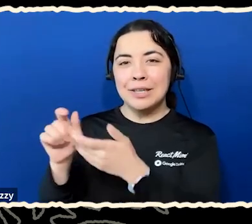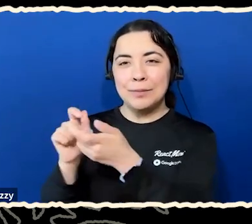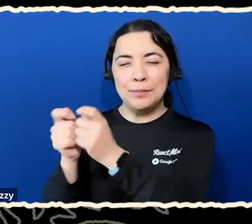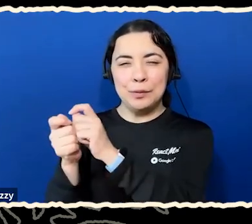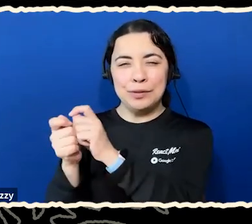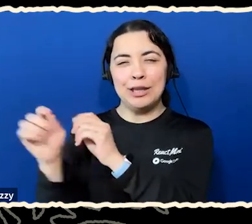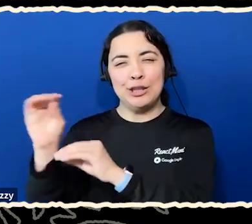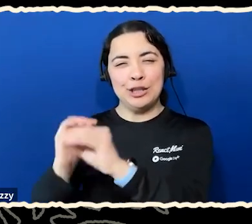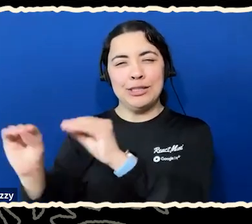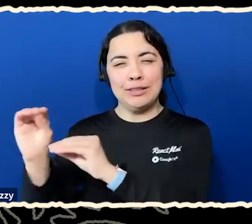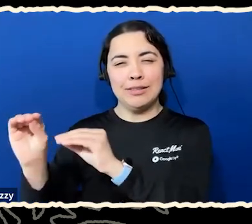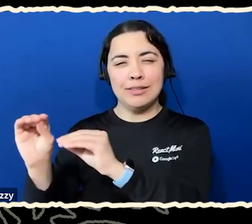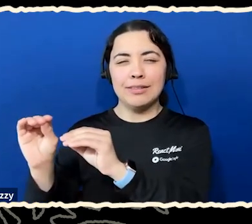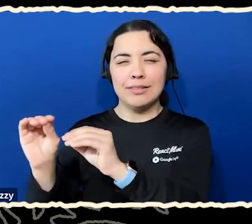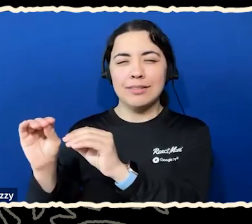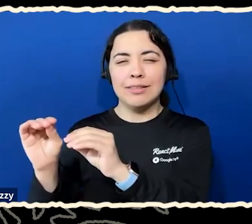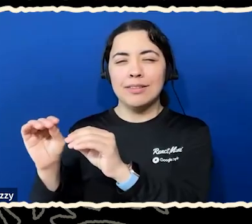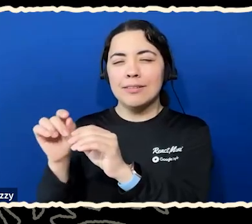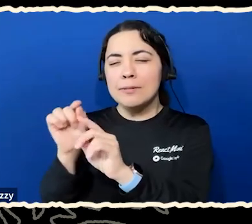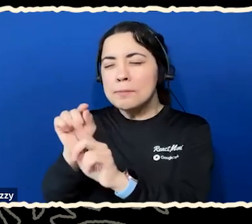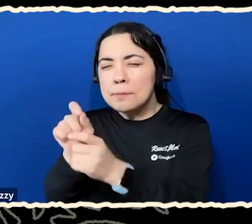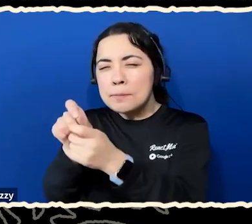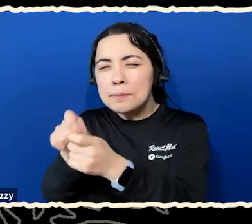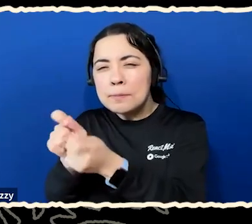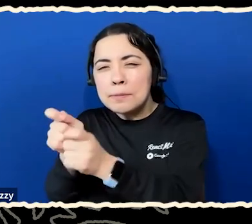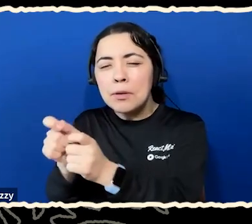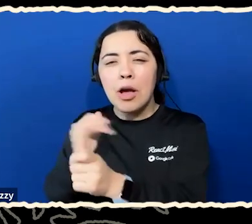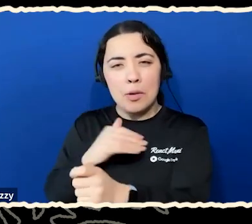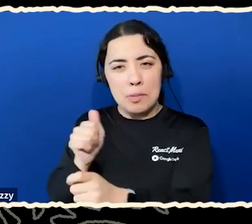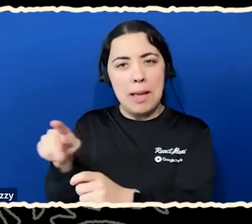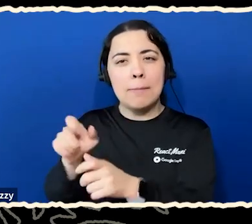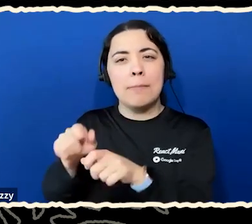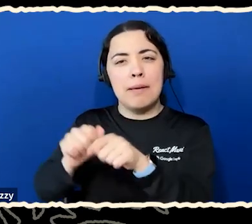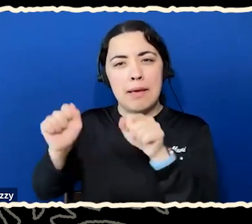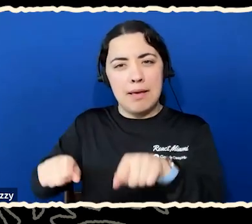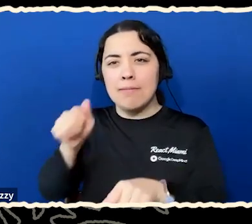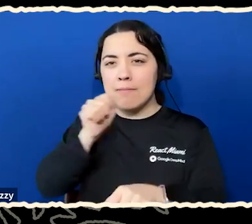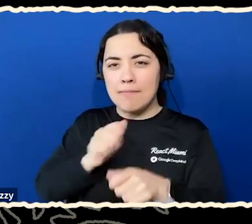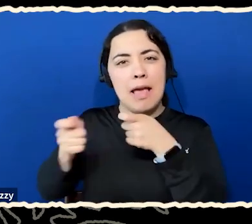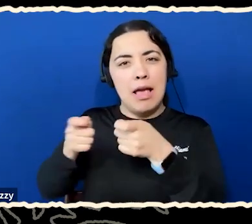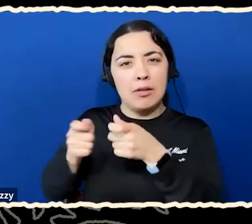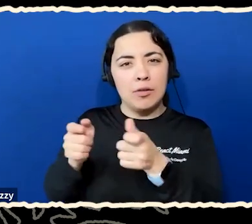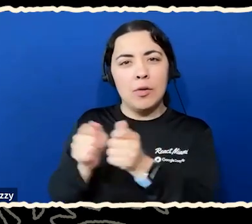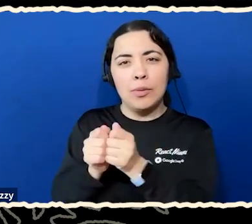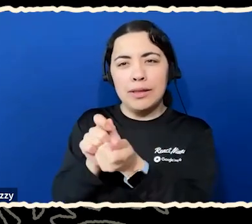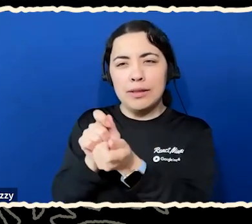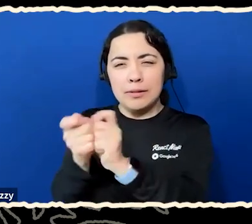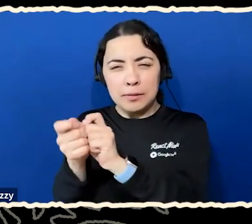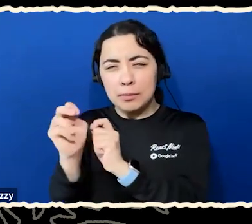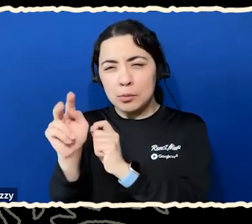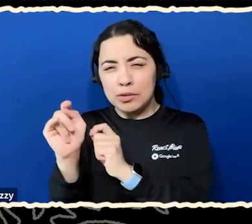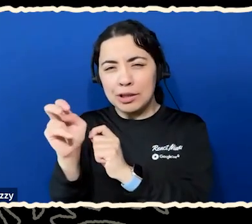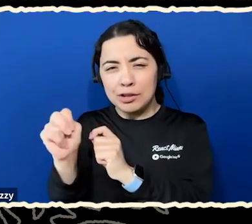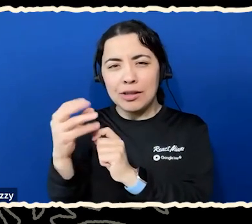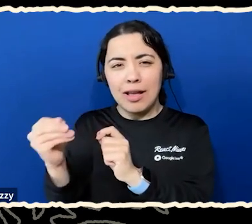can handle both directions with mutation and then background update with this responsive and alive feeling